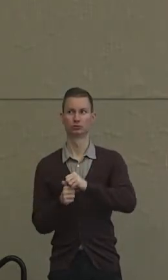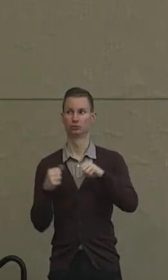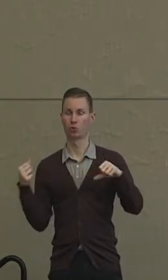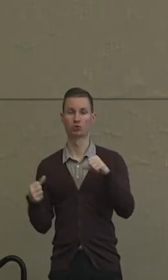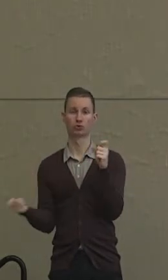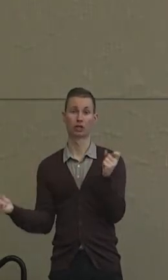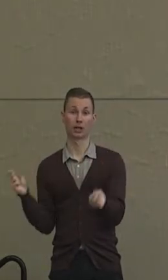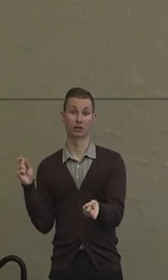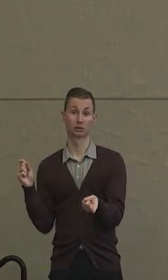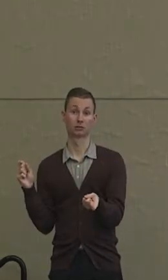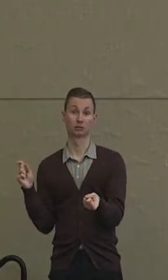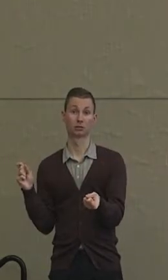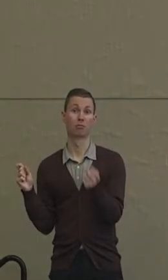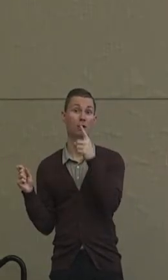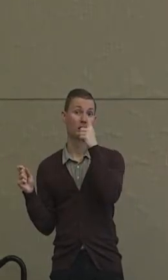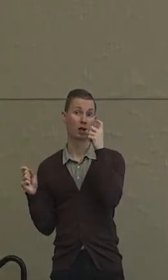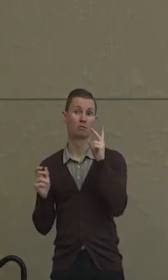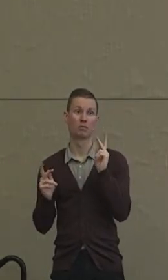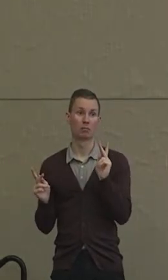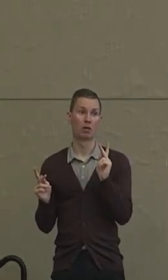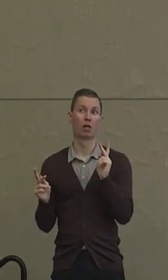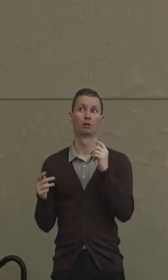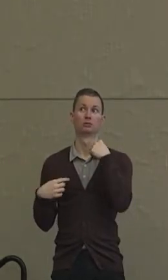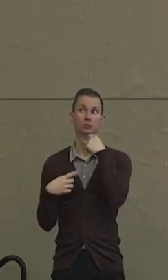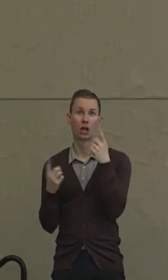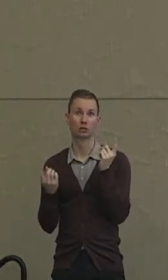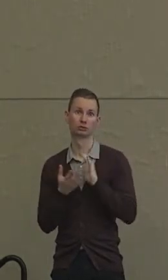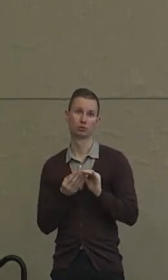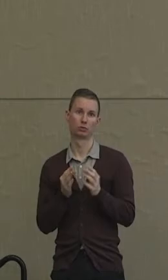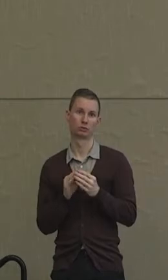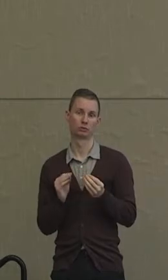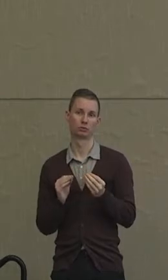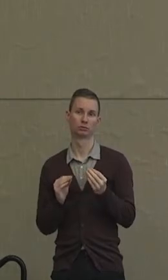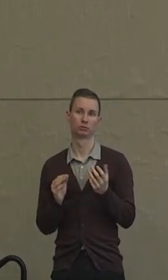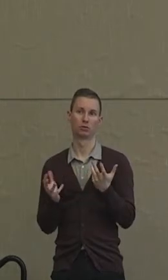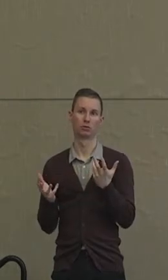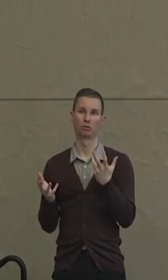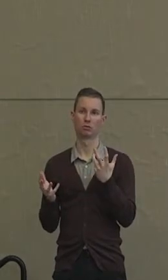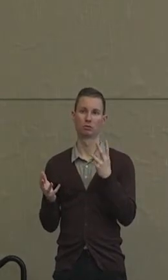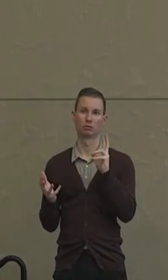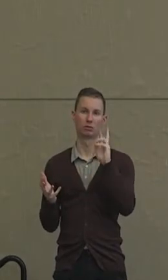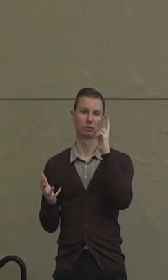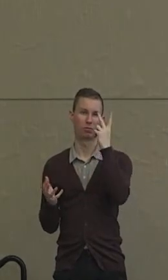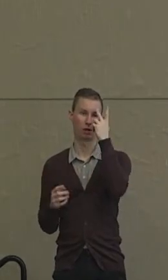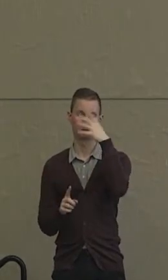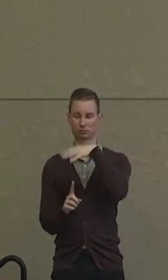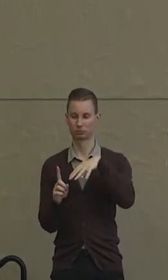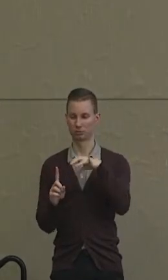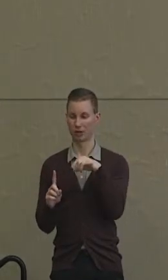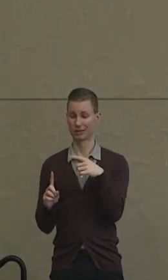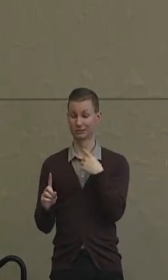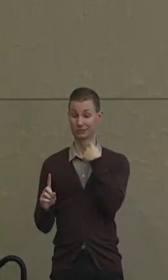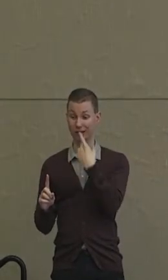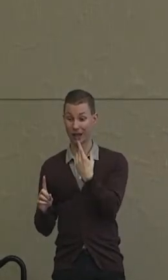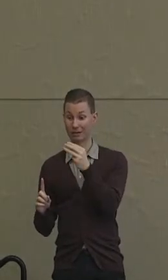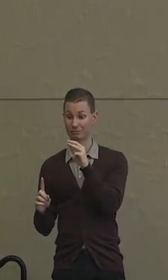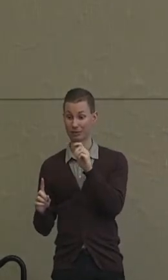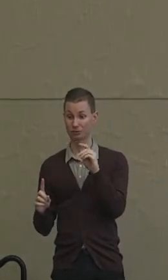change, mm-hmm, because of personal disclosure. Mm-hmm. And sort of the politics around saying Me Too